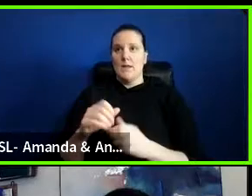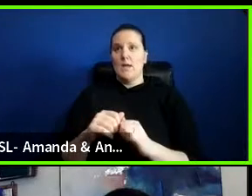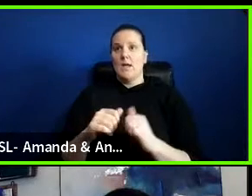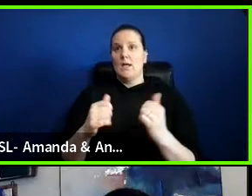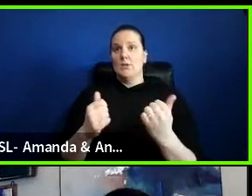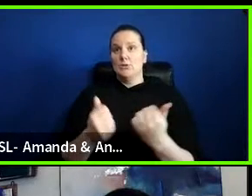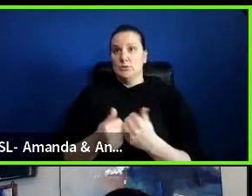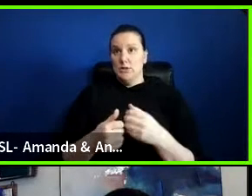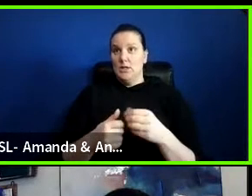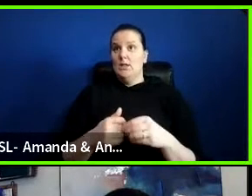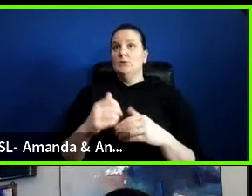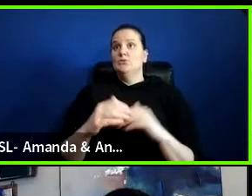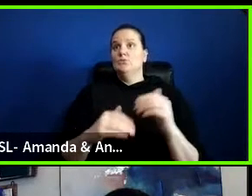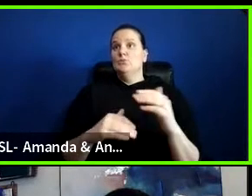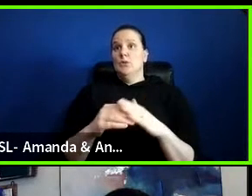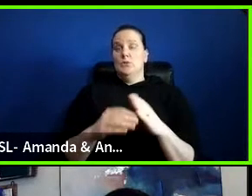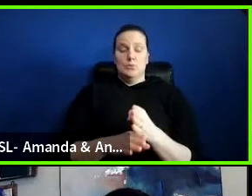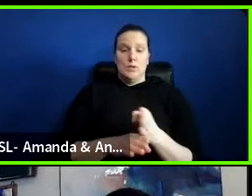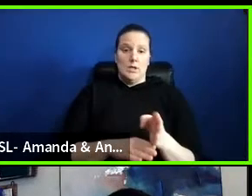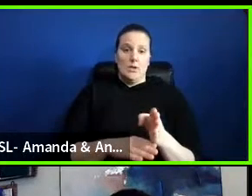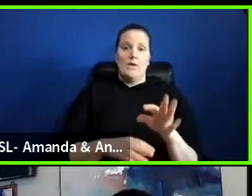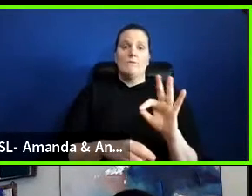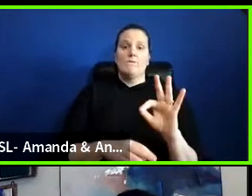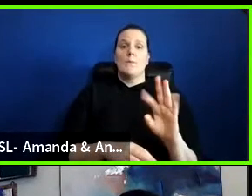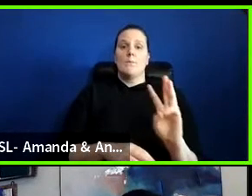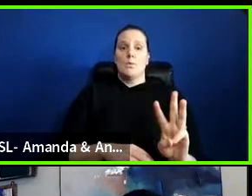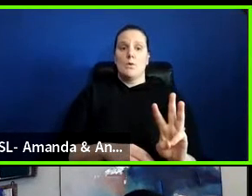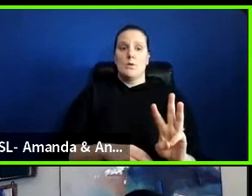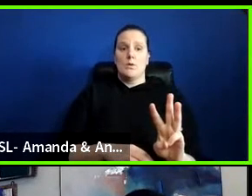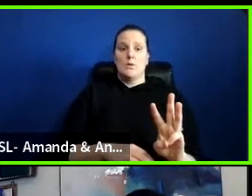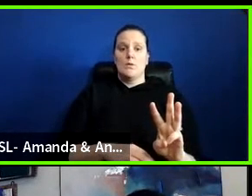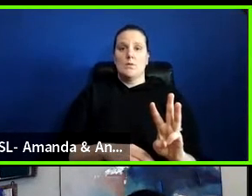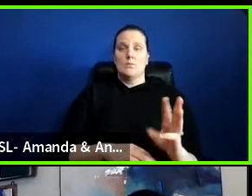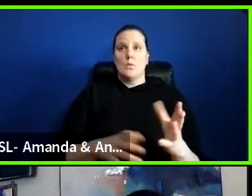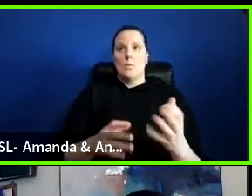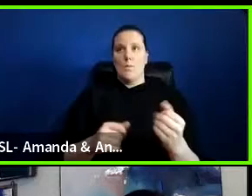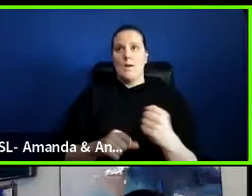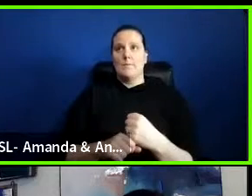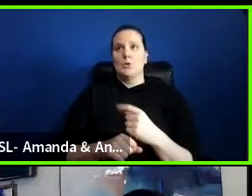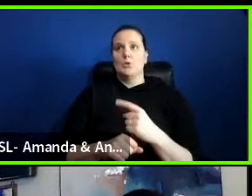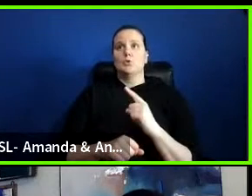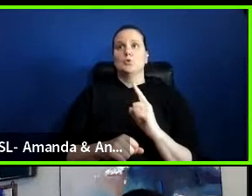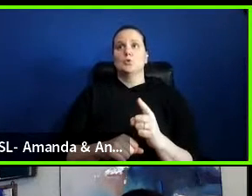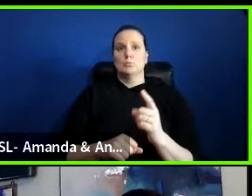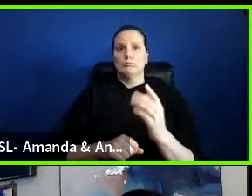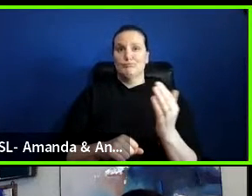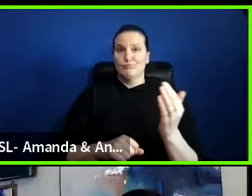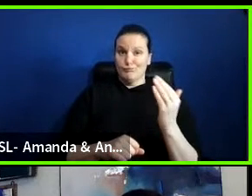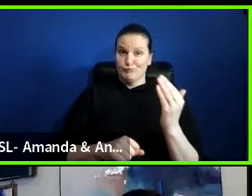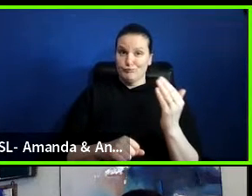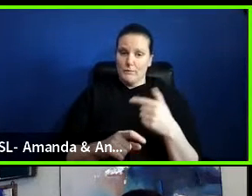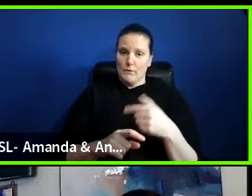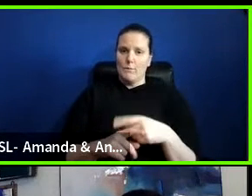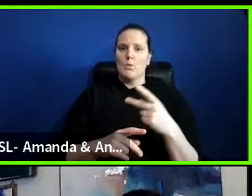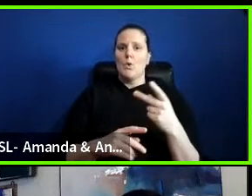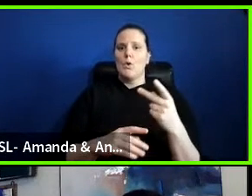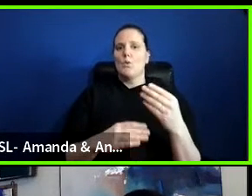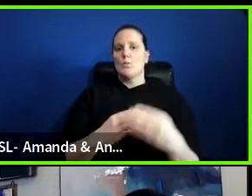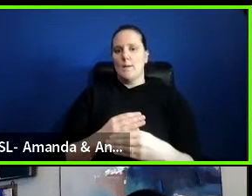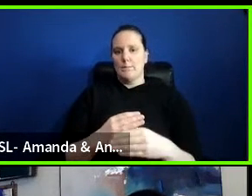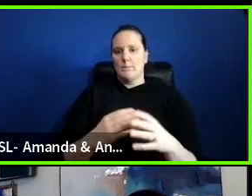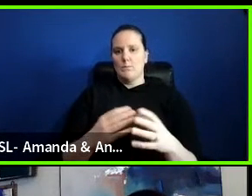agencies in this construction career pathways framework. So we just wanted to make sure that there was awareness for this program and